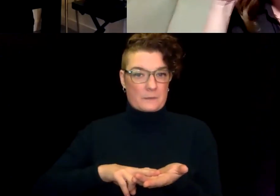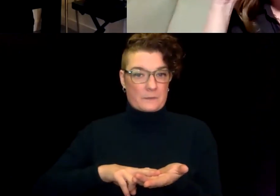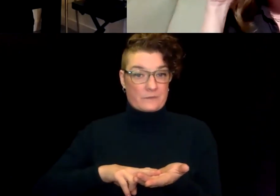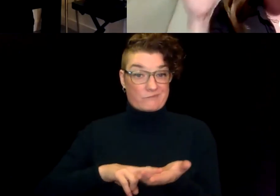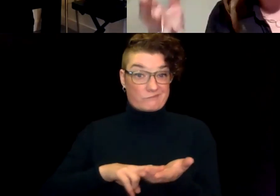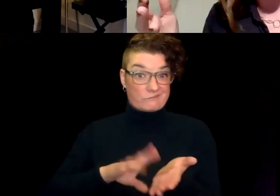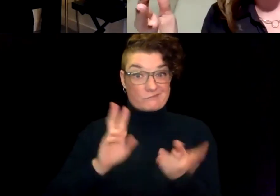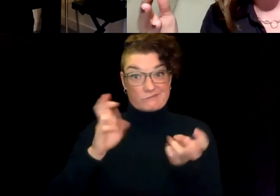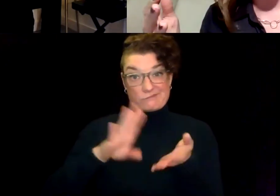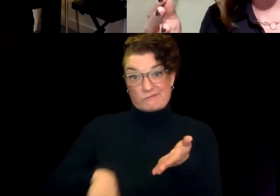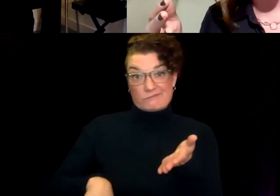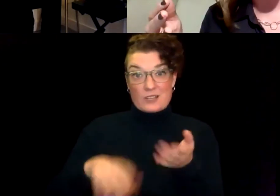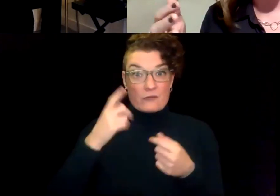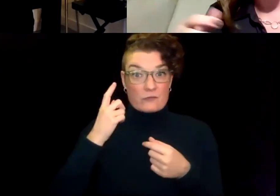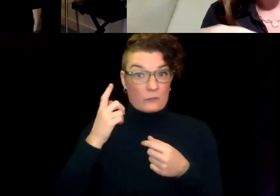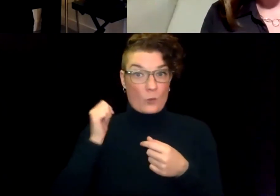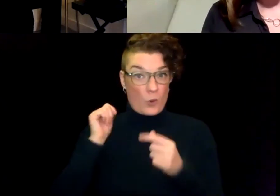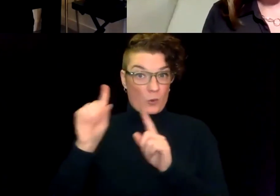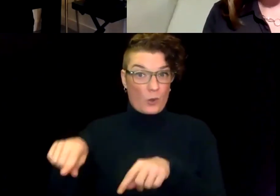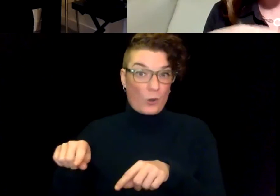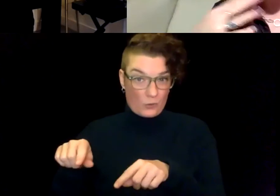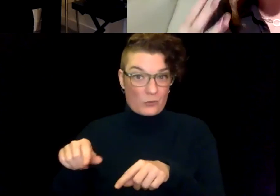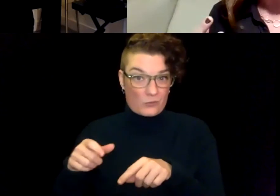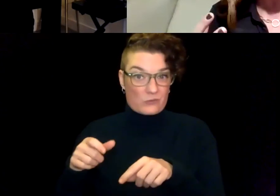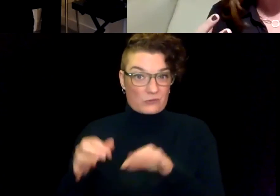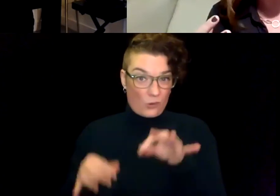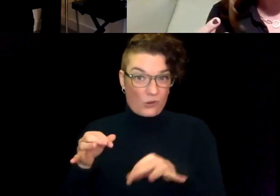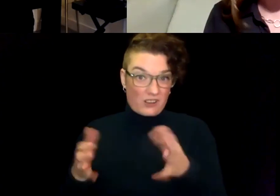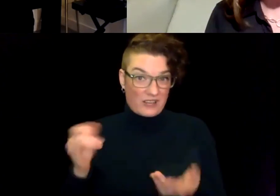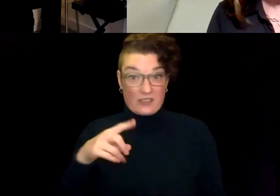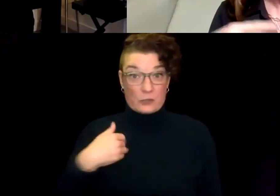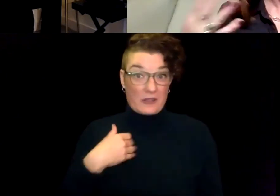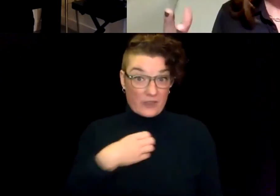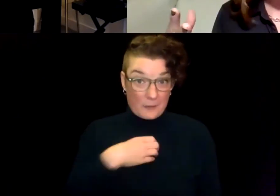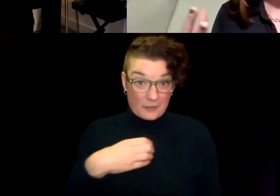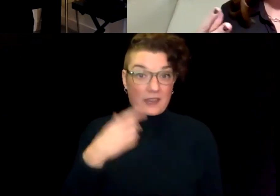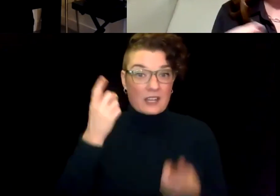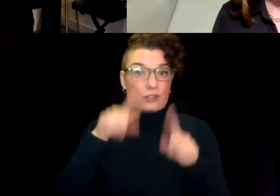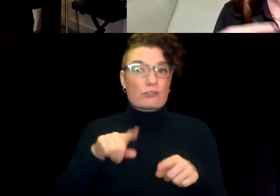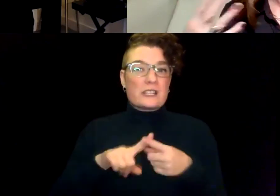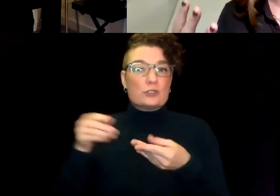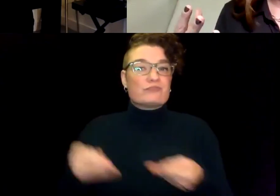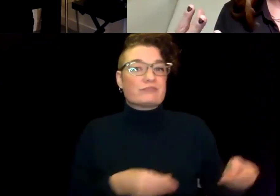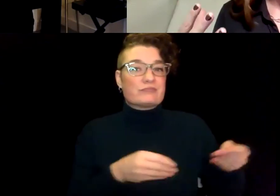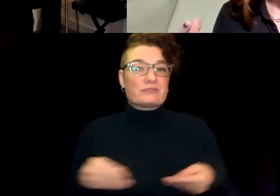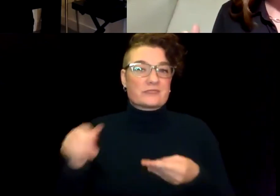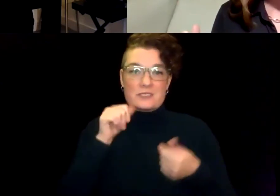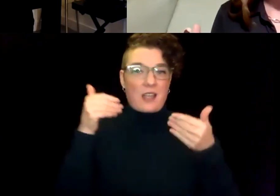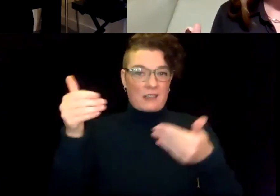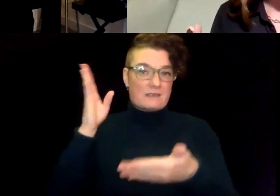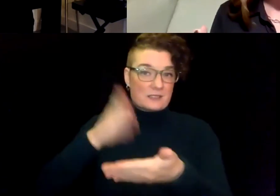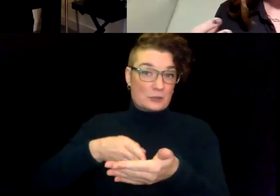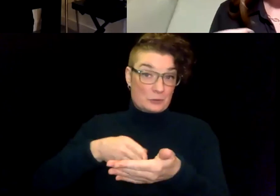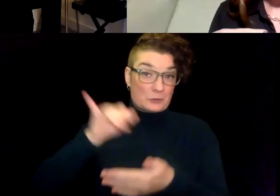clauses, these arbitration clauses that say, if we have a complaint, we agree to arbitrate and not to sue the